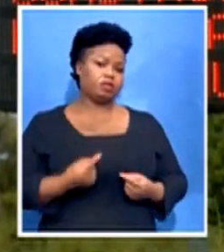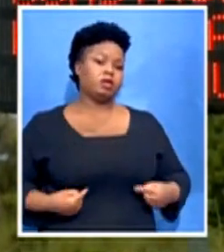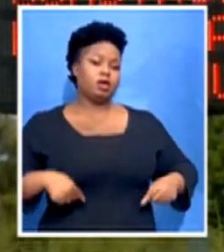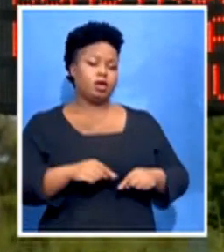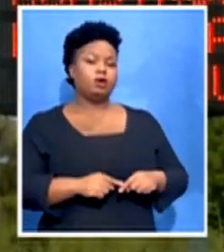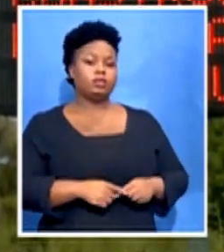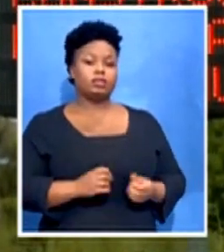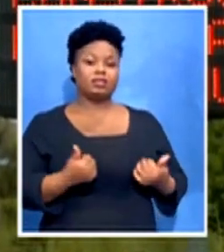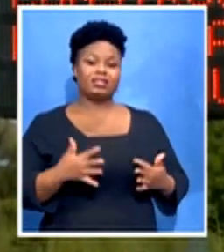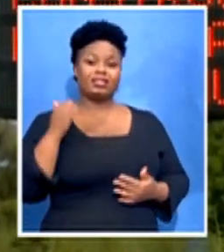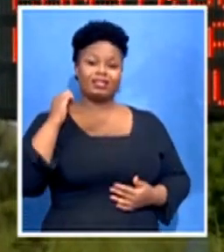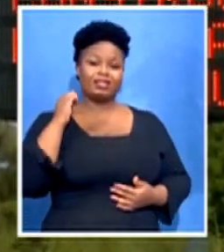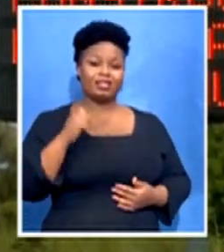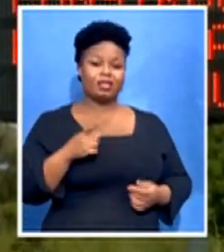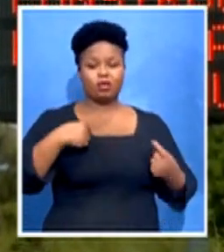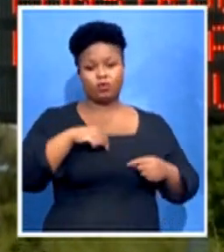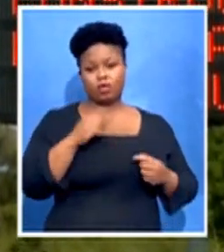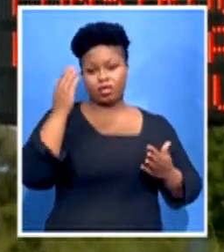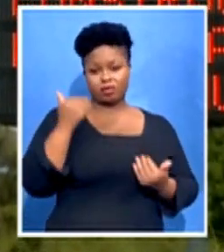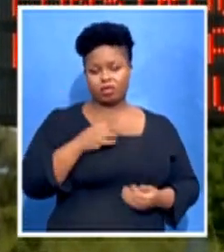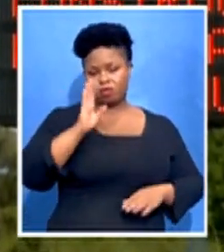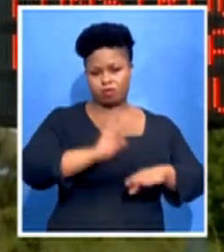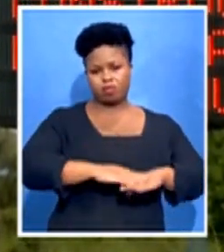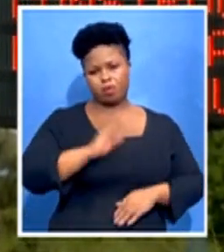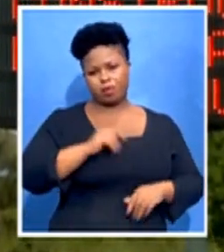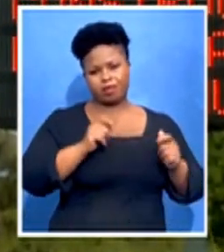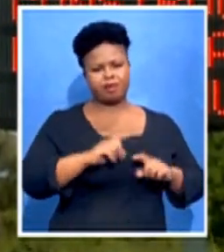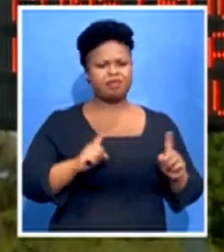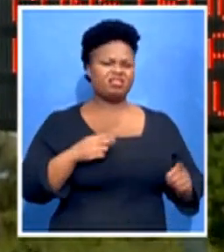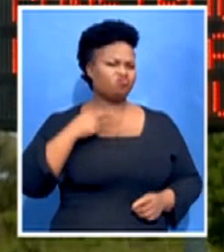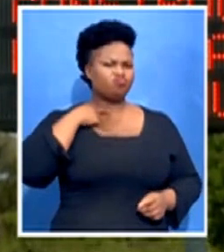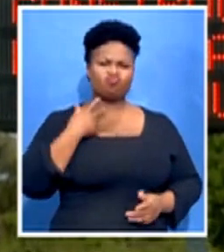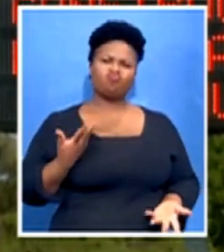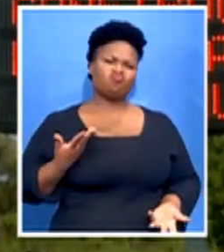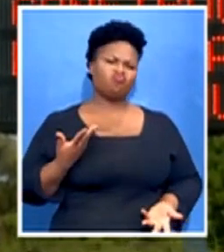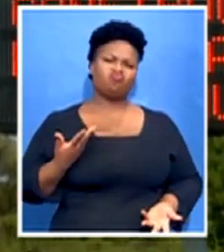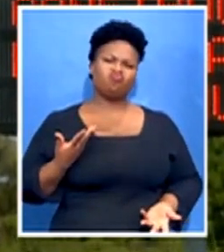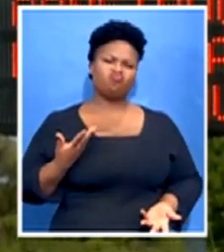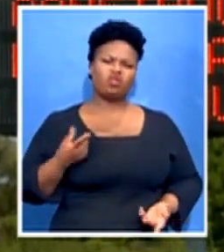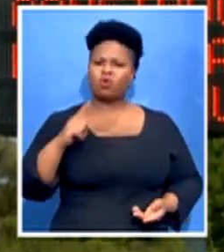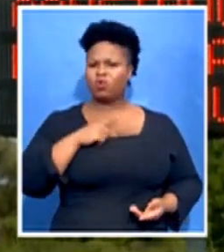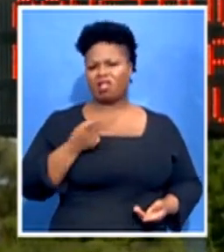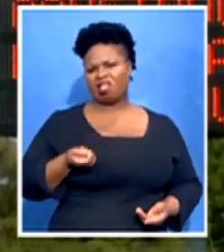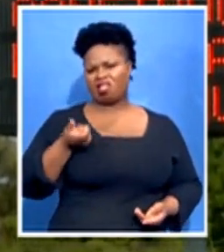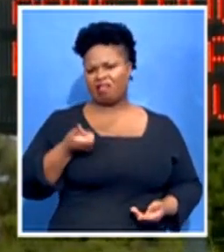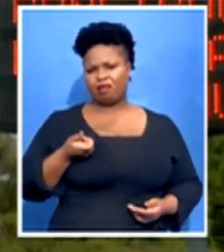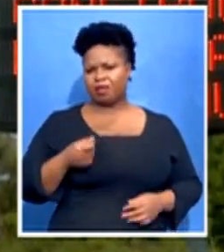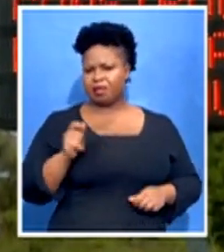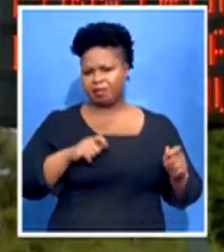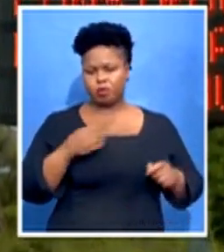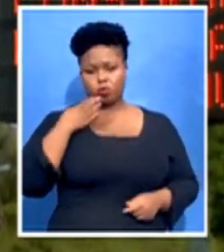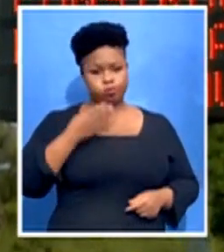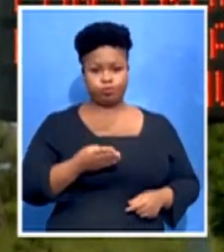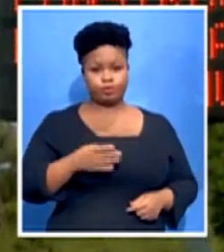expecting a huge number, but unfortunately we were so disappointed because now only few people that pitch up. Yesterday, I can just give you the stat to